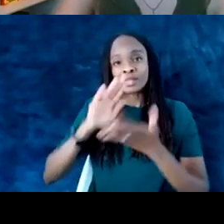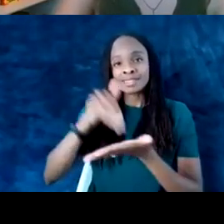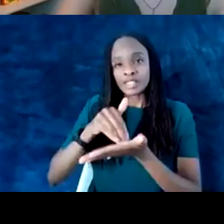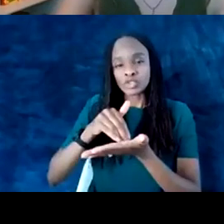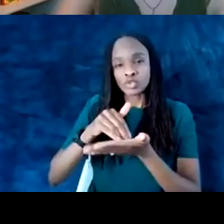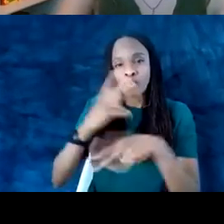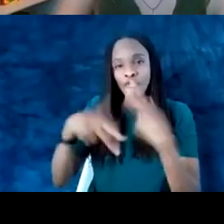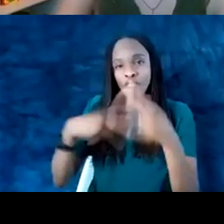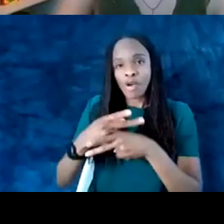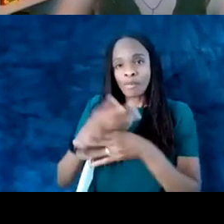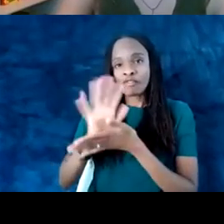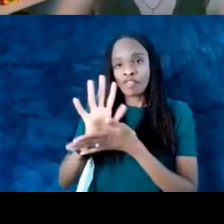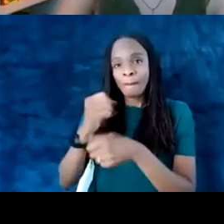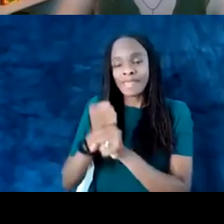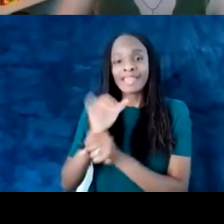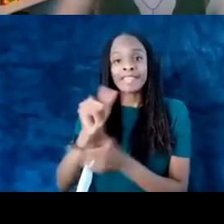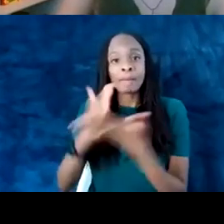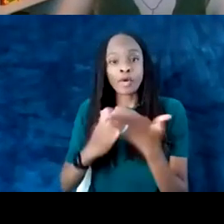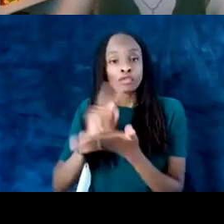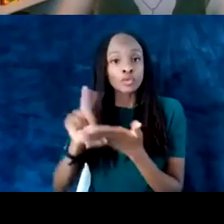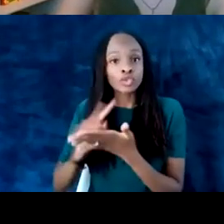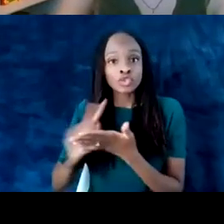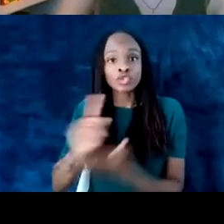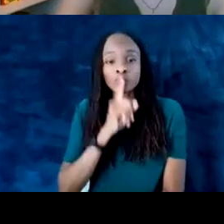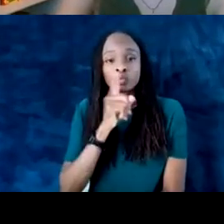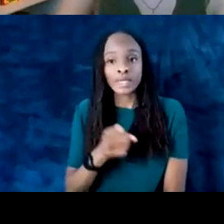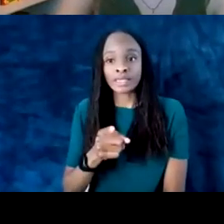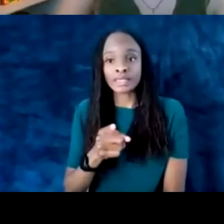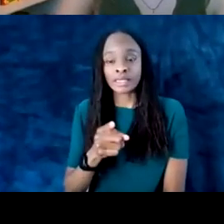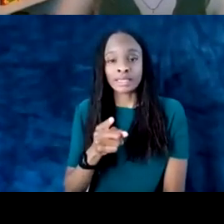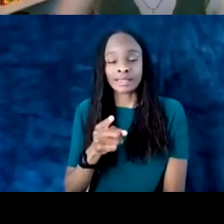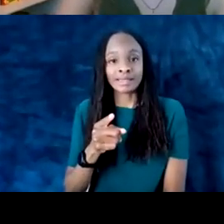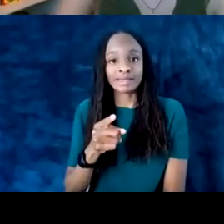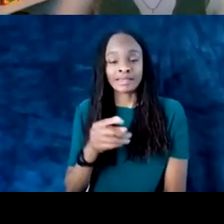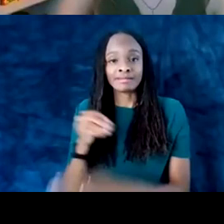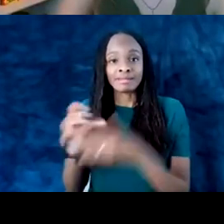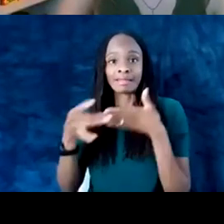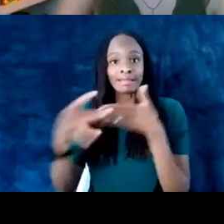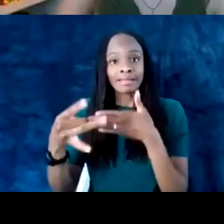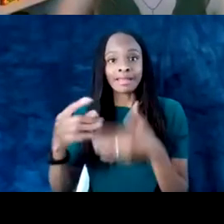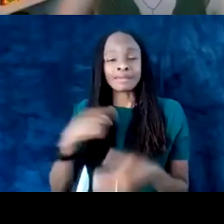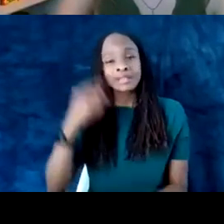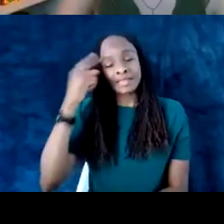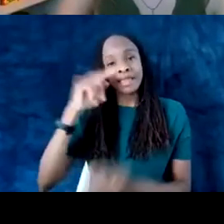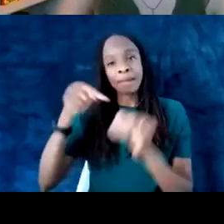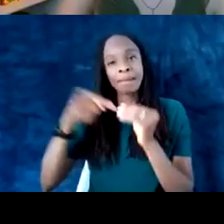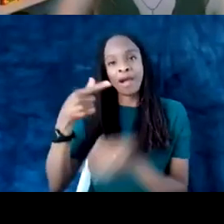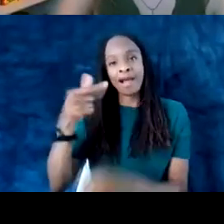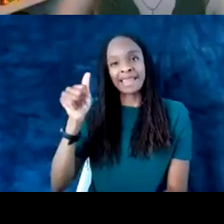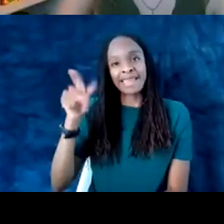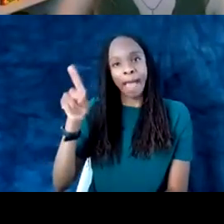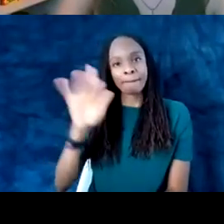that piece of research has really spurred me to think about a gap in the field that